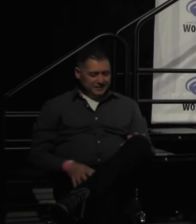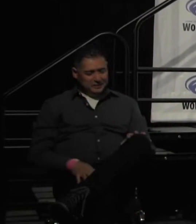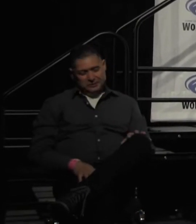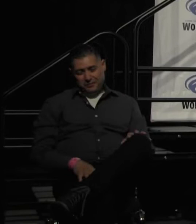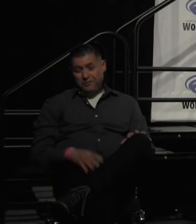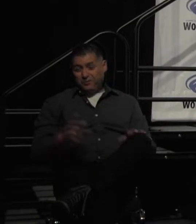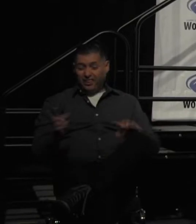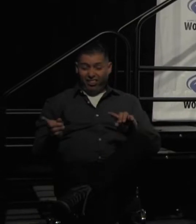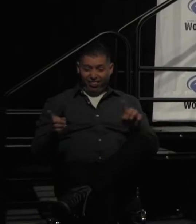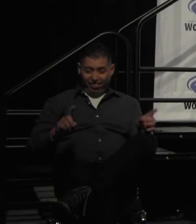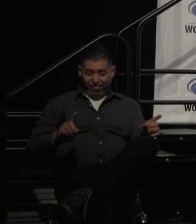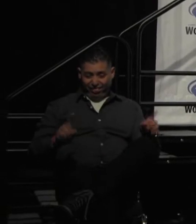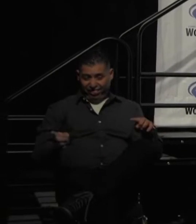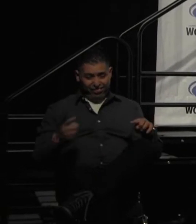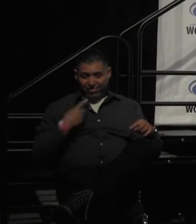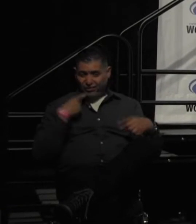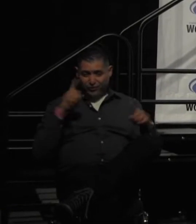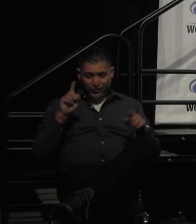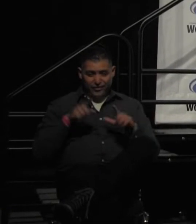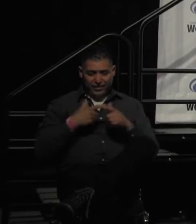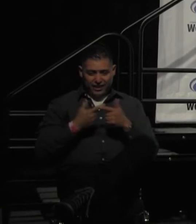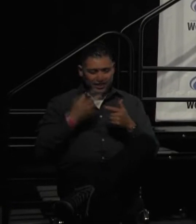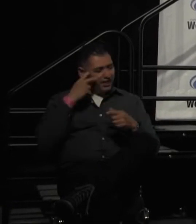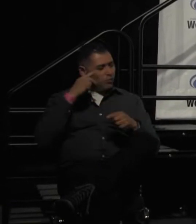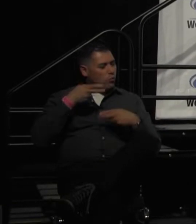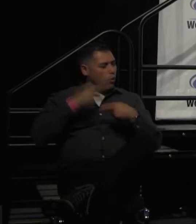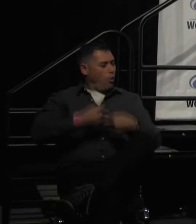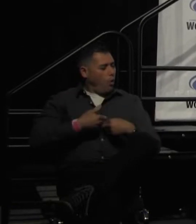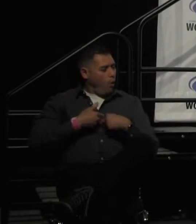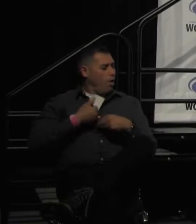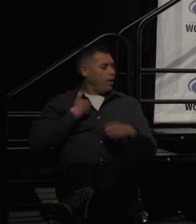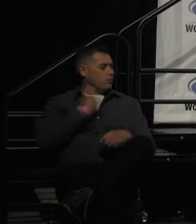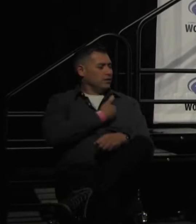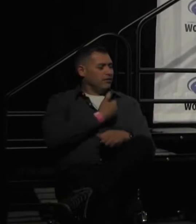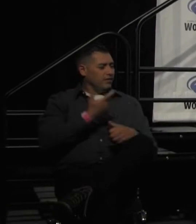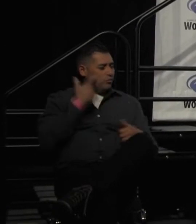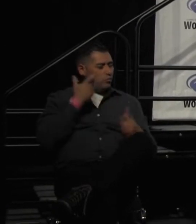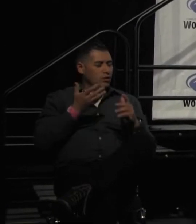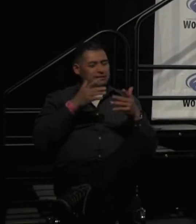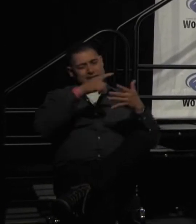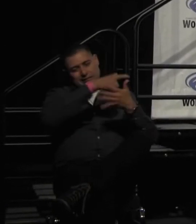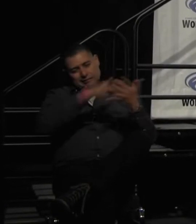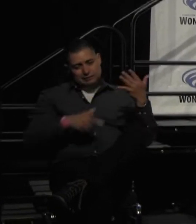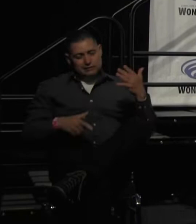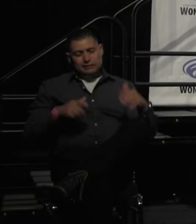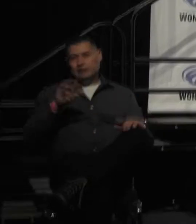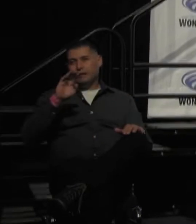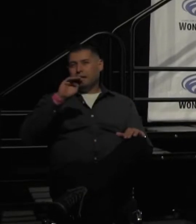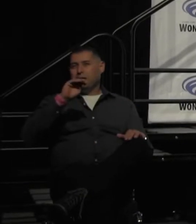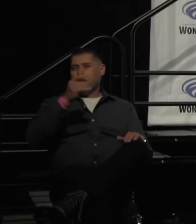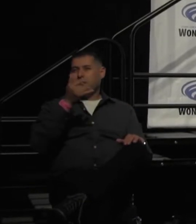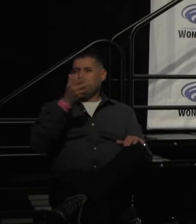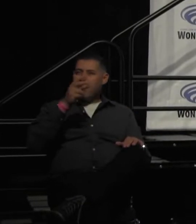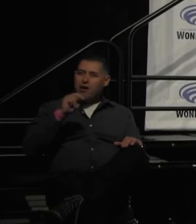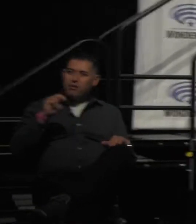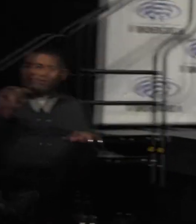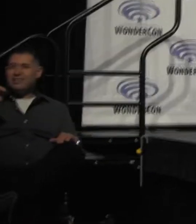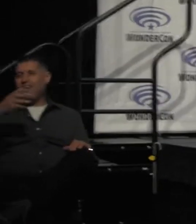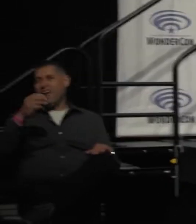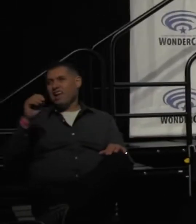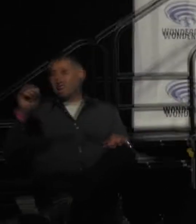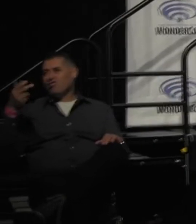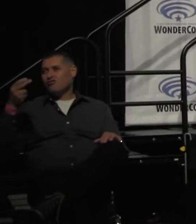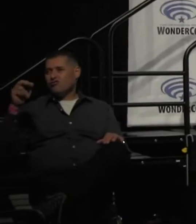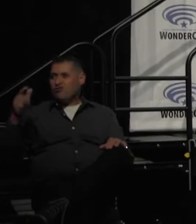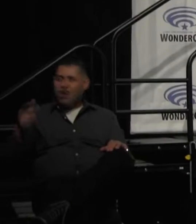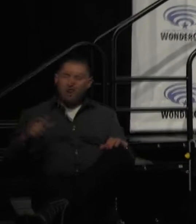And while we were doing that, we're trying to think of what we were going to call ourselves. Yeah. And we went through the Marin and Chong and Richard